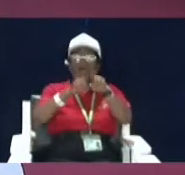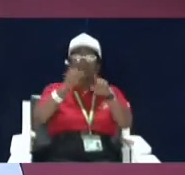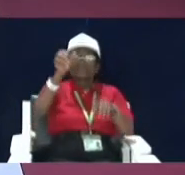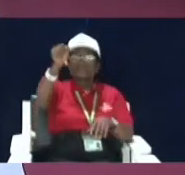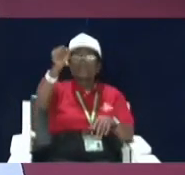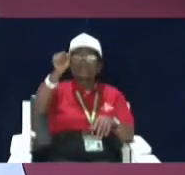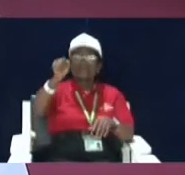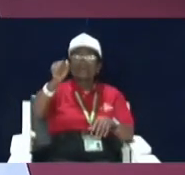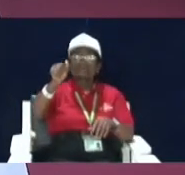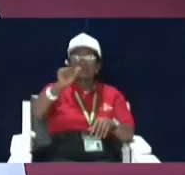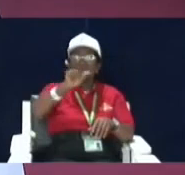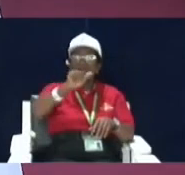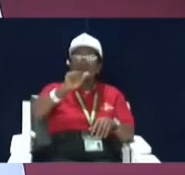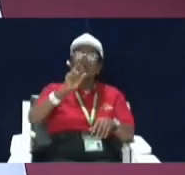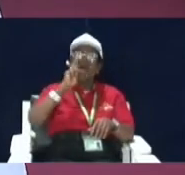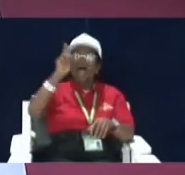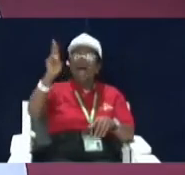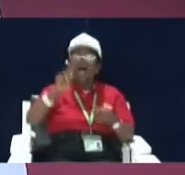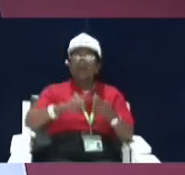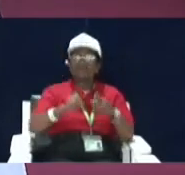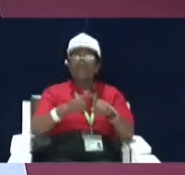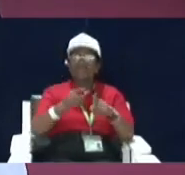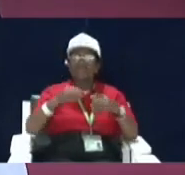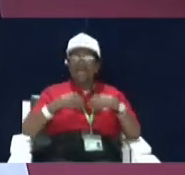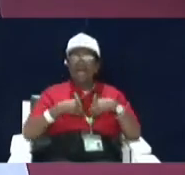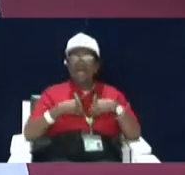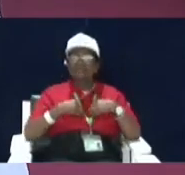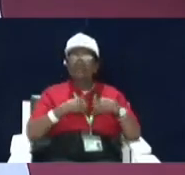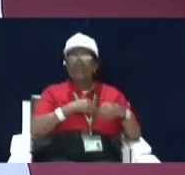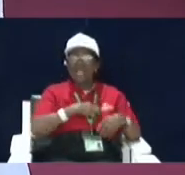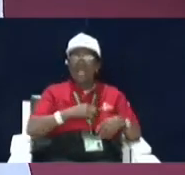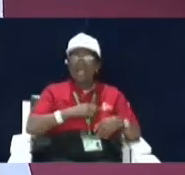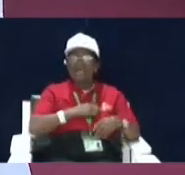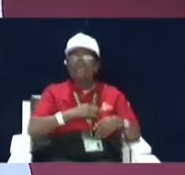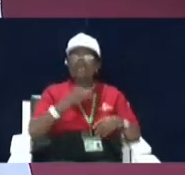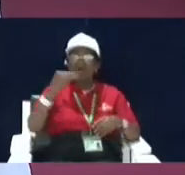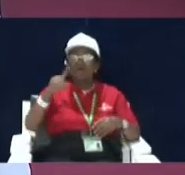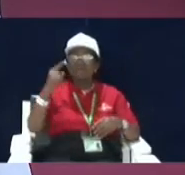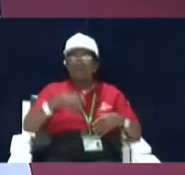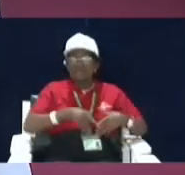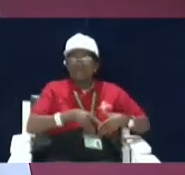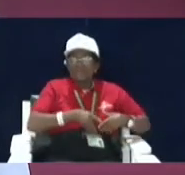Her friend had cancer of the breast.